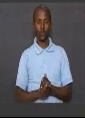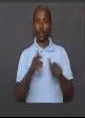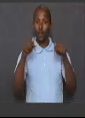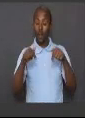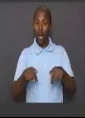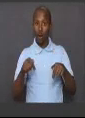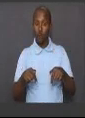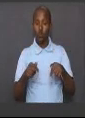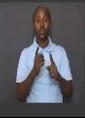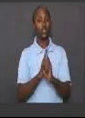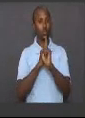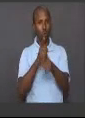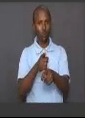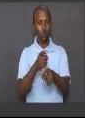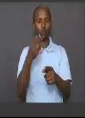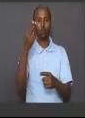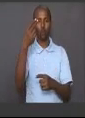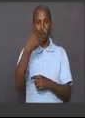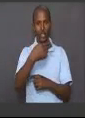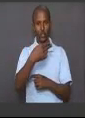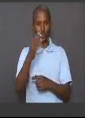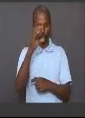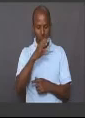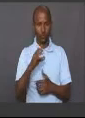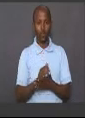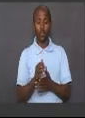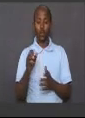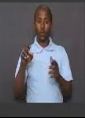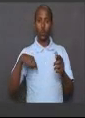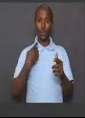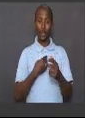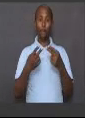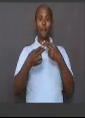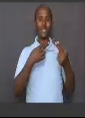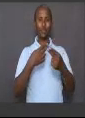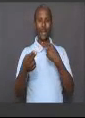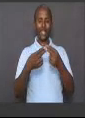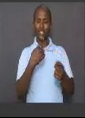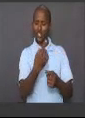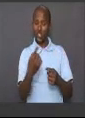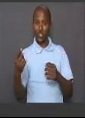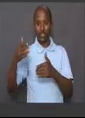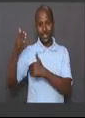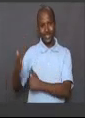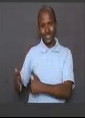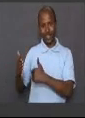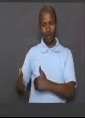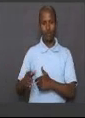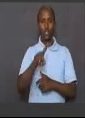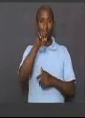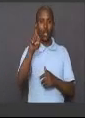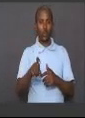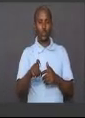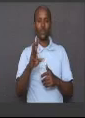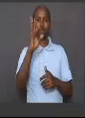Now let us solve for h. We multiply each side of the equation